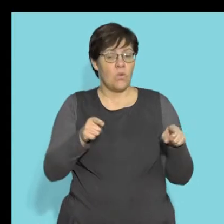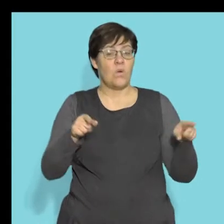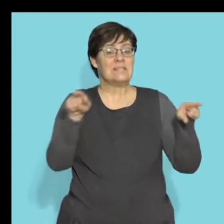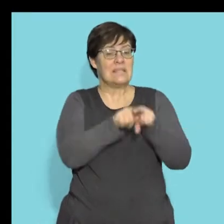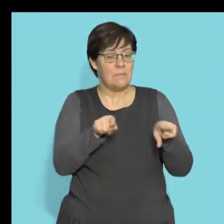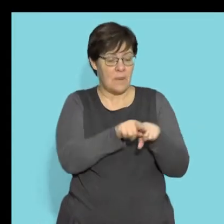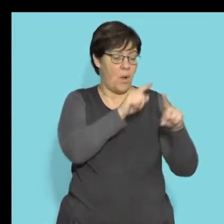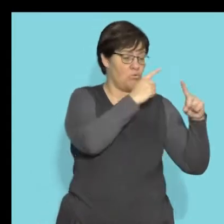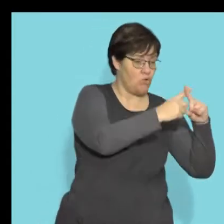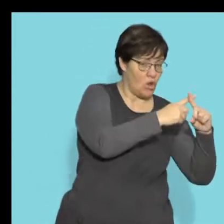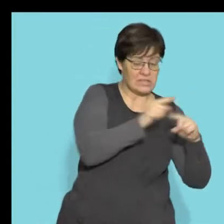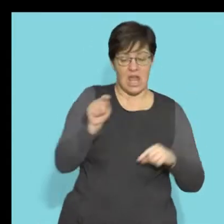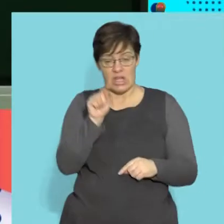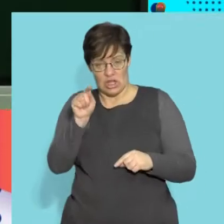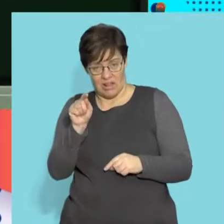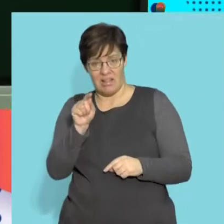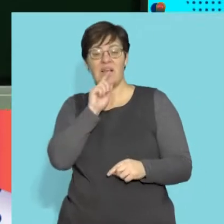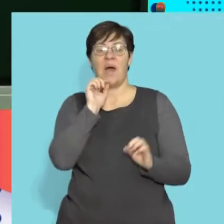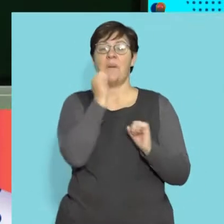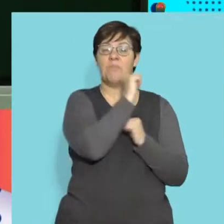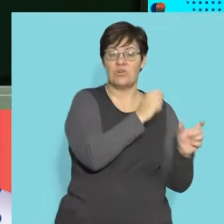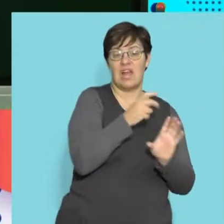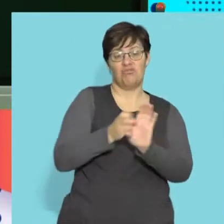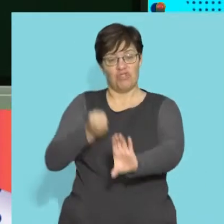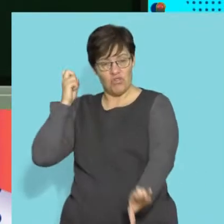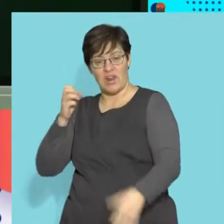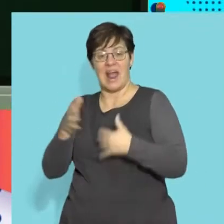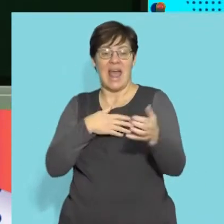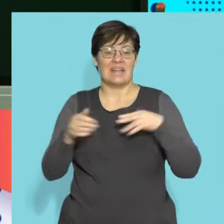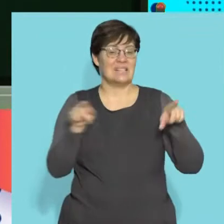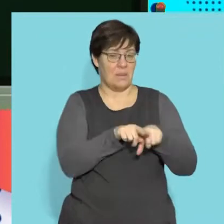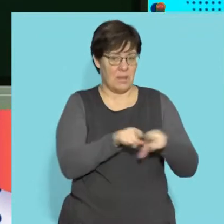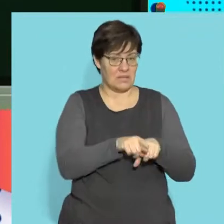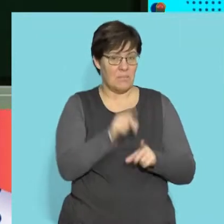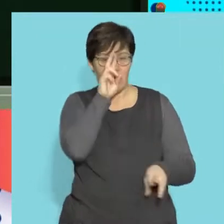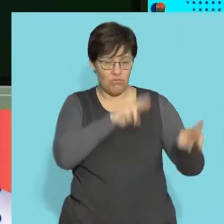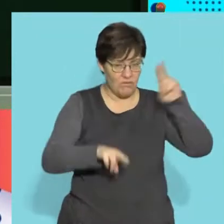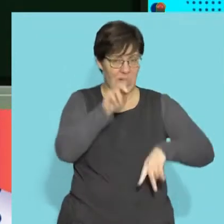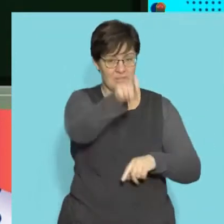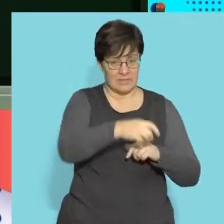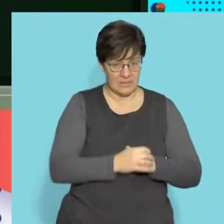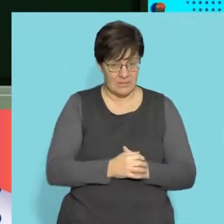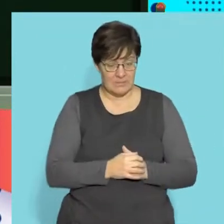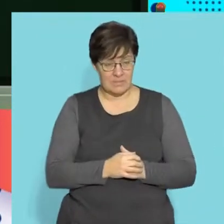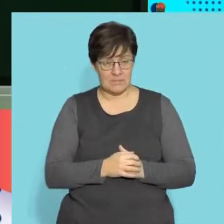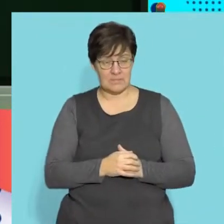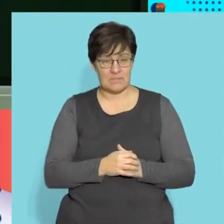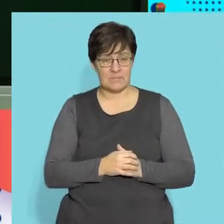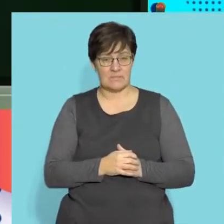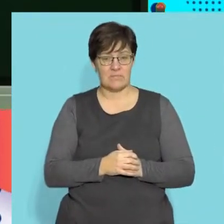the same symbols when we're dealing with motors and generators. So it's important that you revise